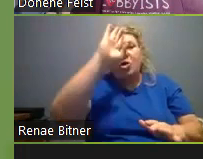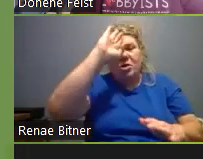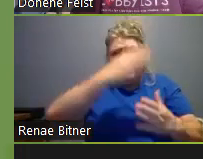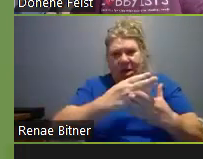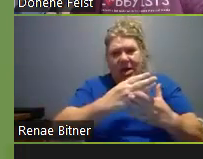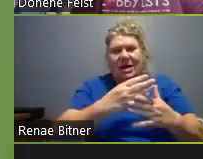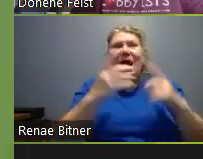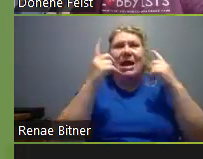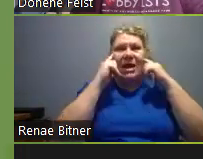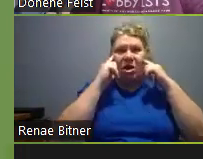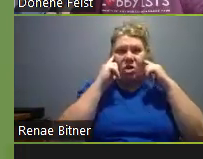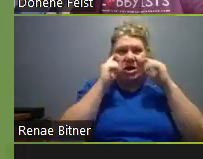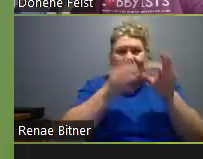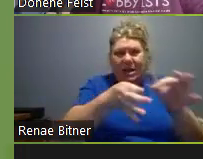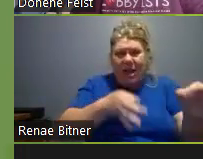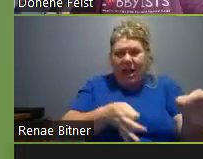hearing delay, and